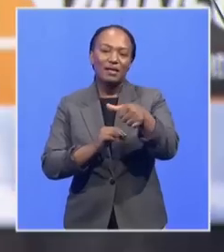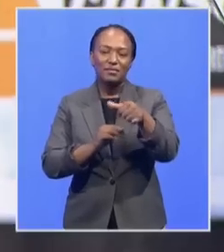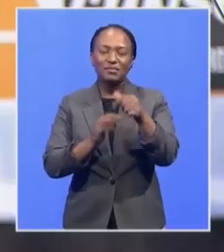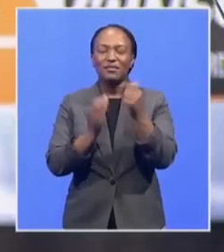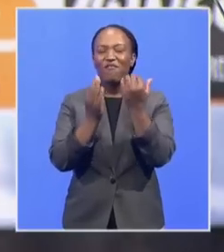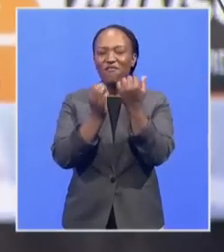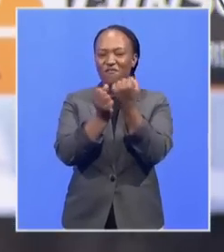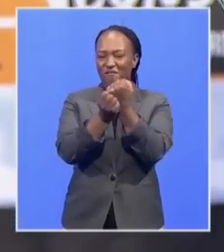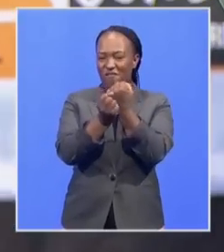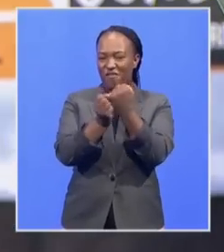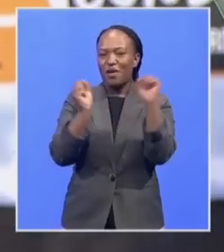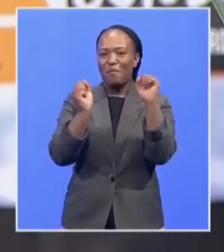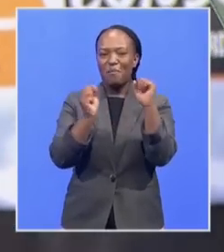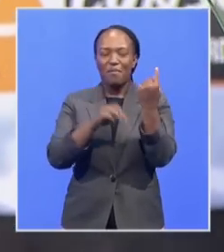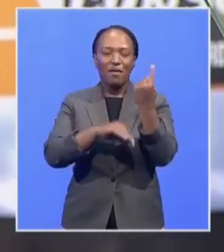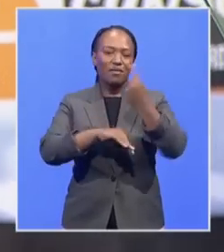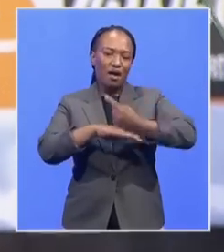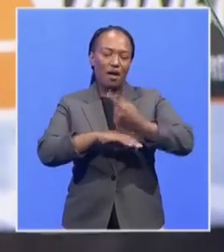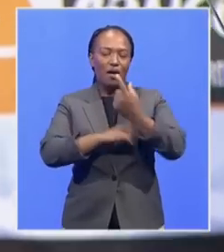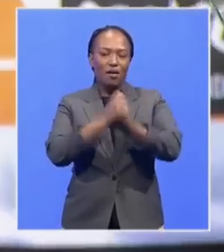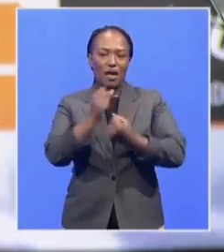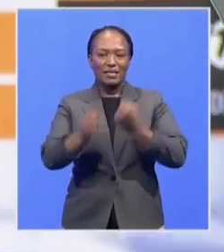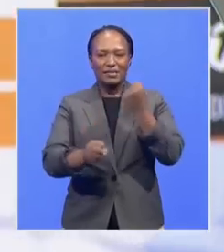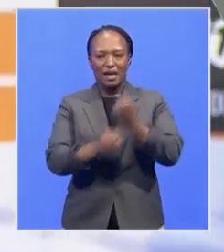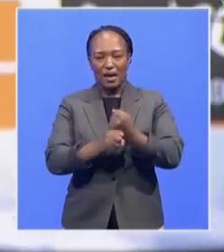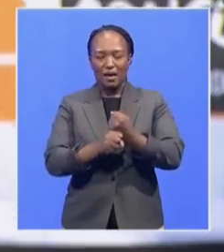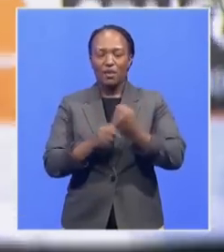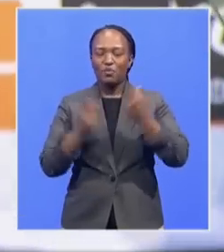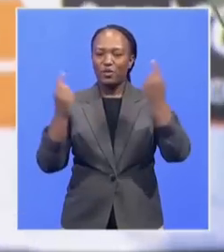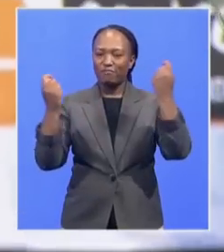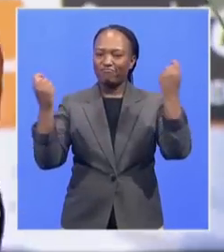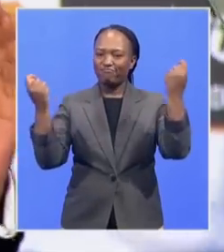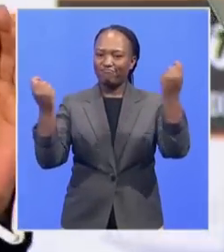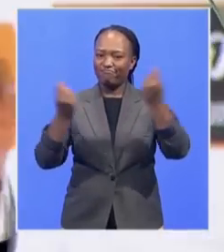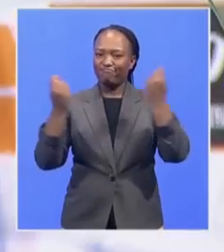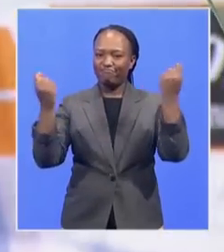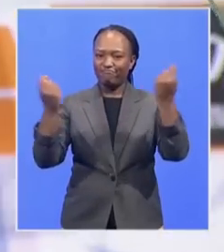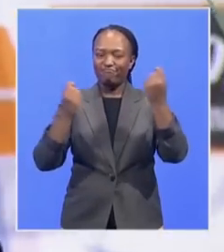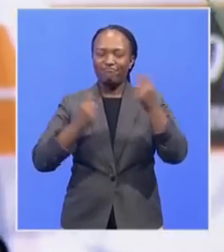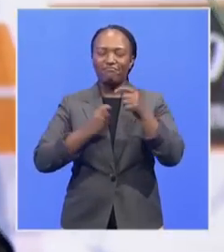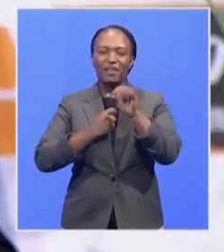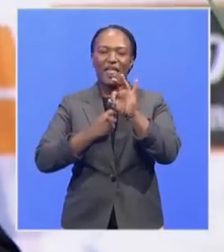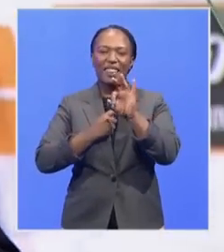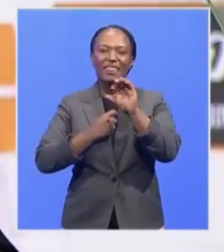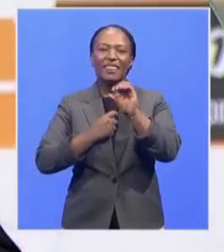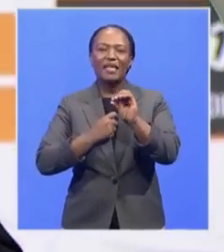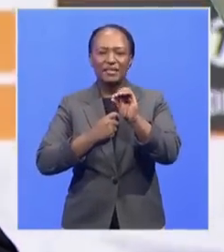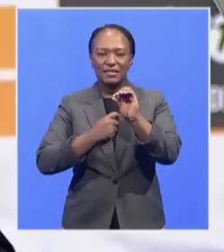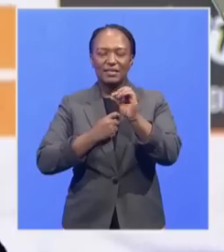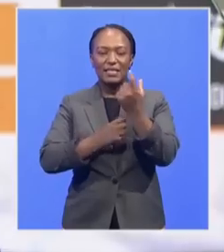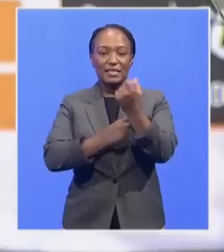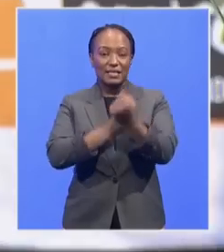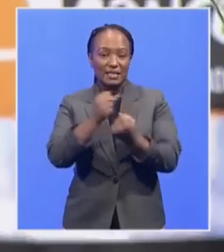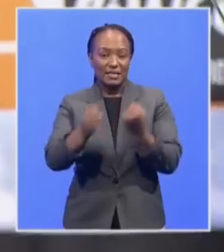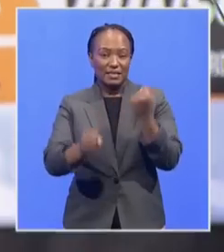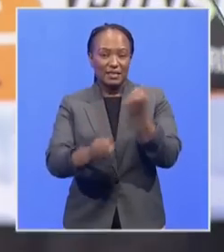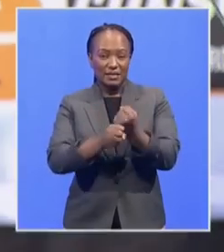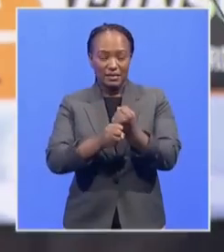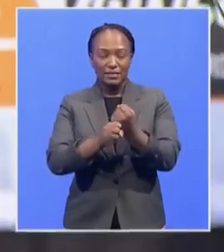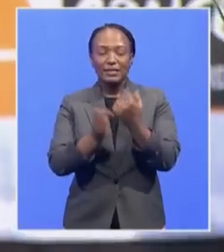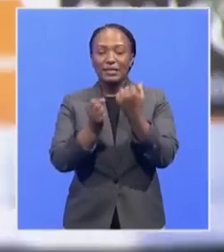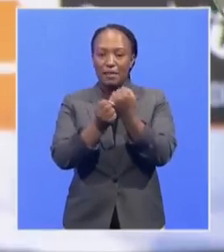year, when we will be celebrating 30 years of our democracy. I